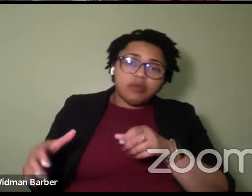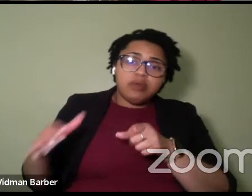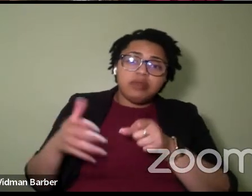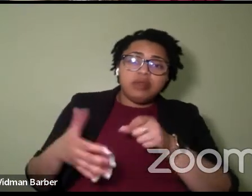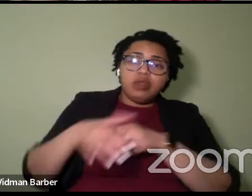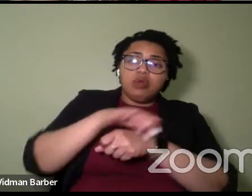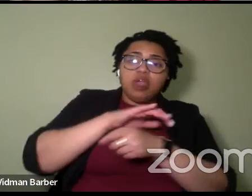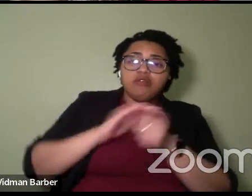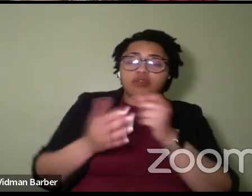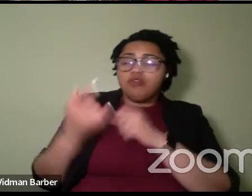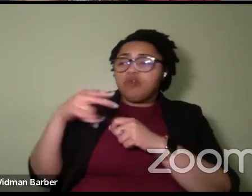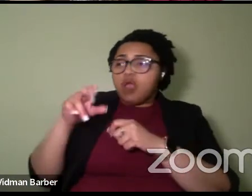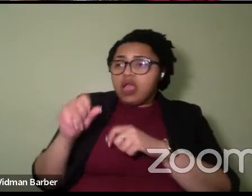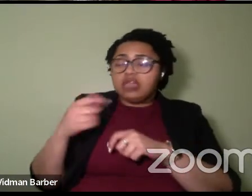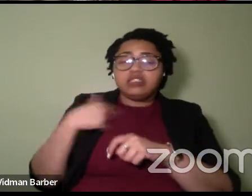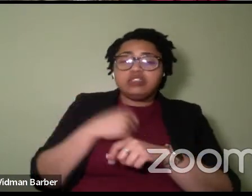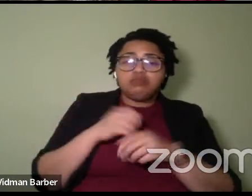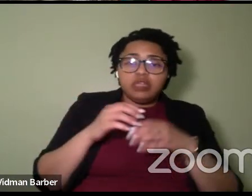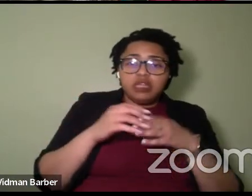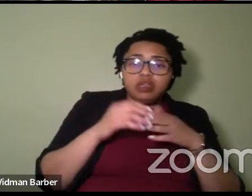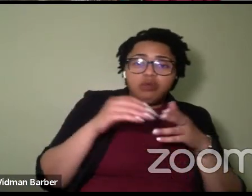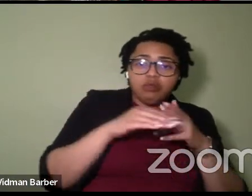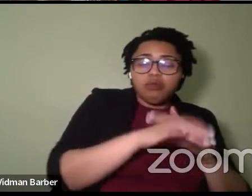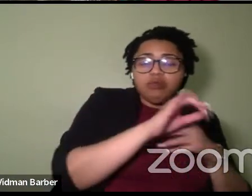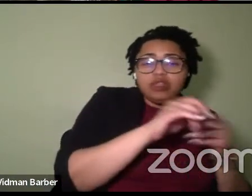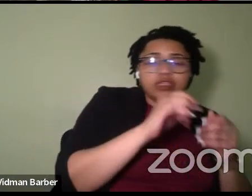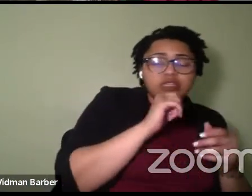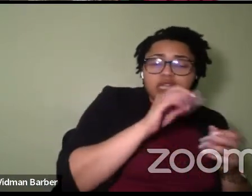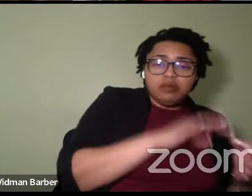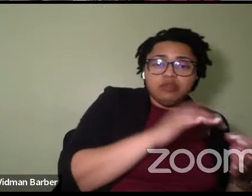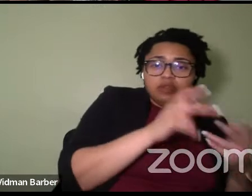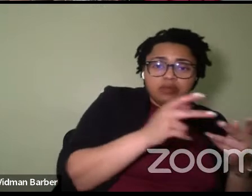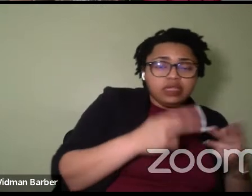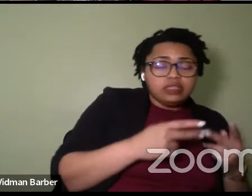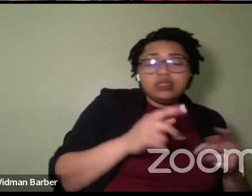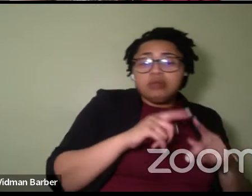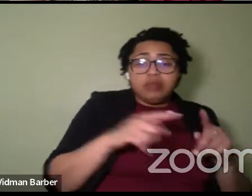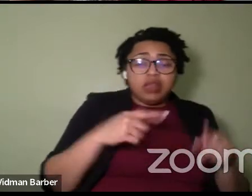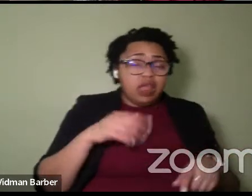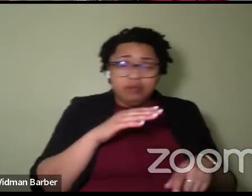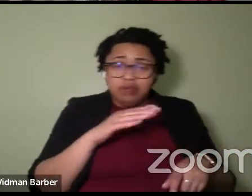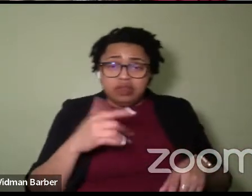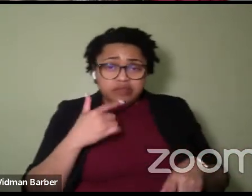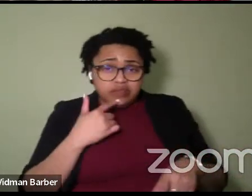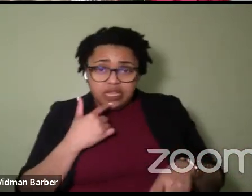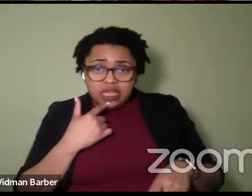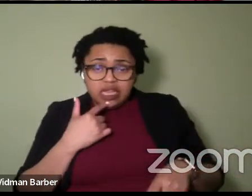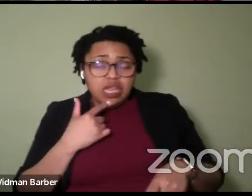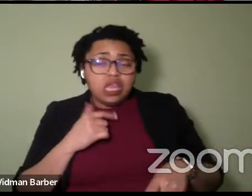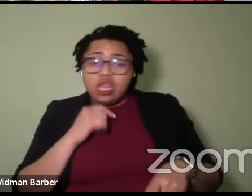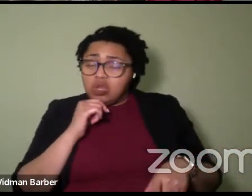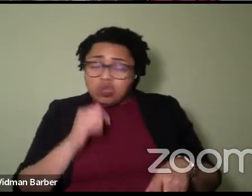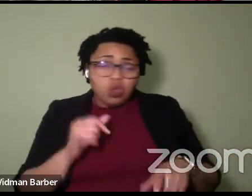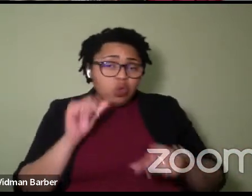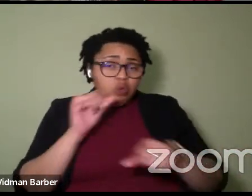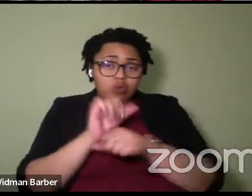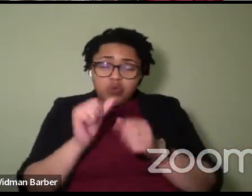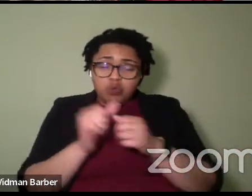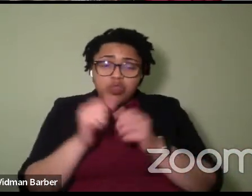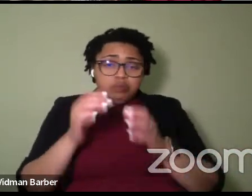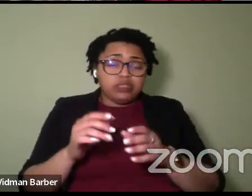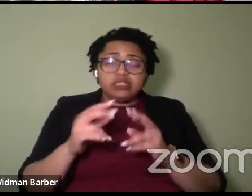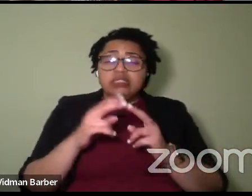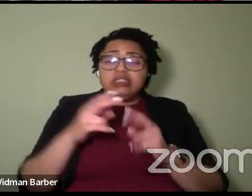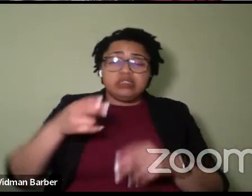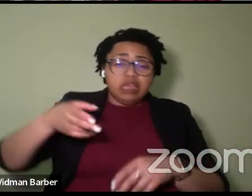sometimes I am never one to say, go and work with somebody who I know is toxic because you're going to get high impact papers and just stick it out for